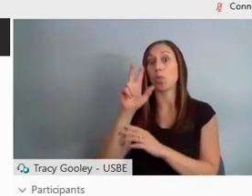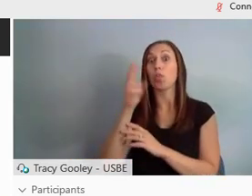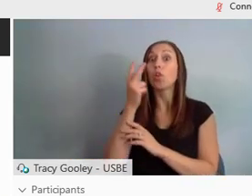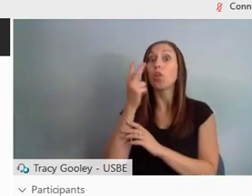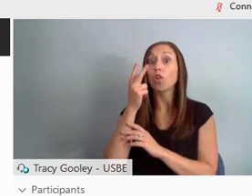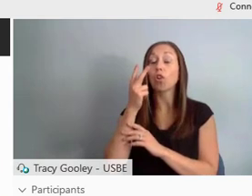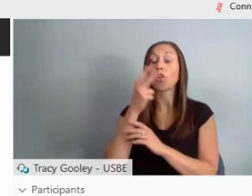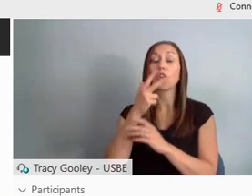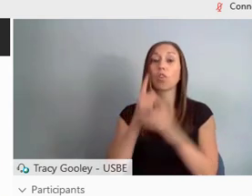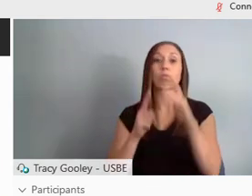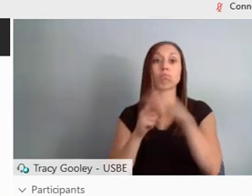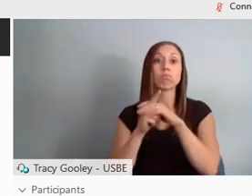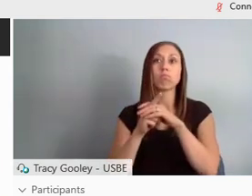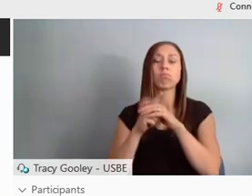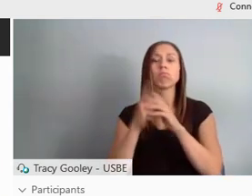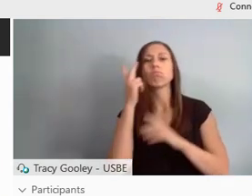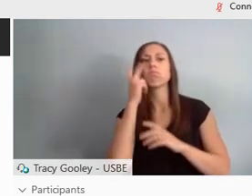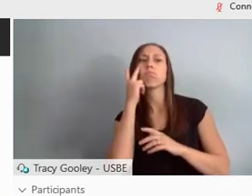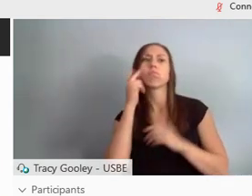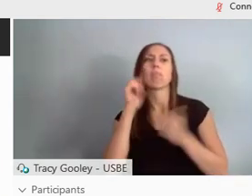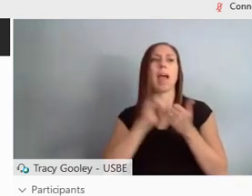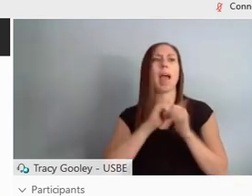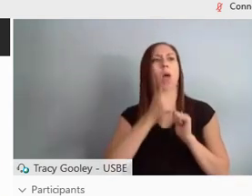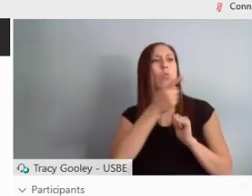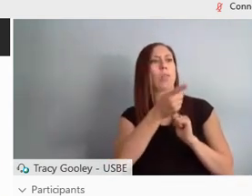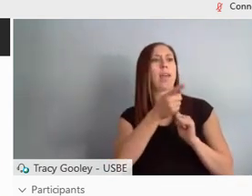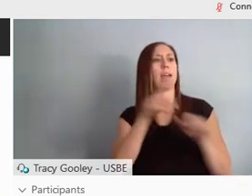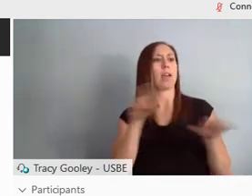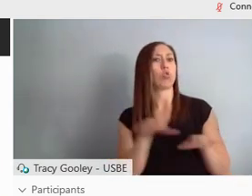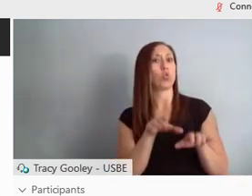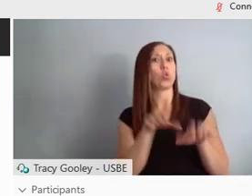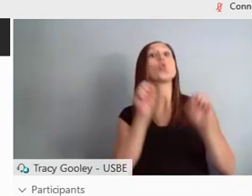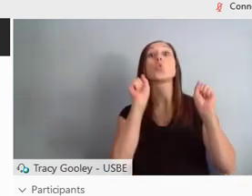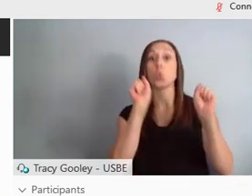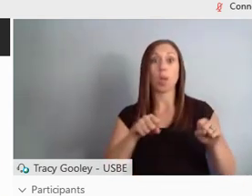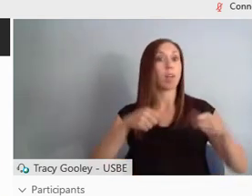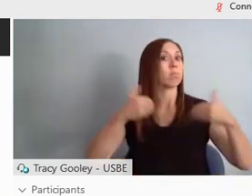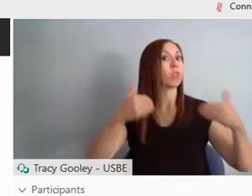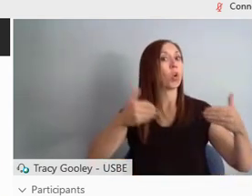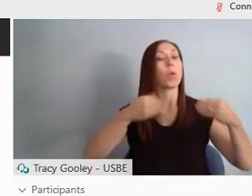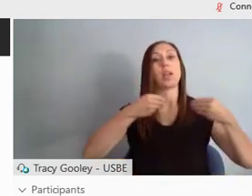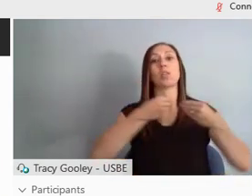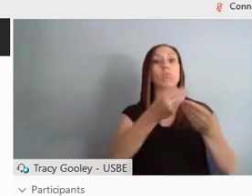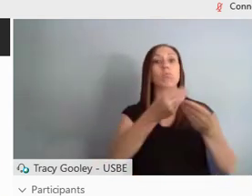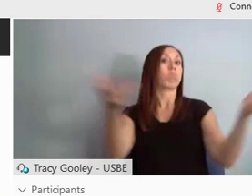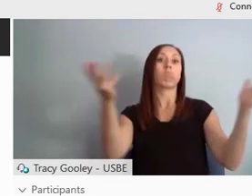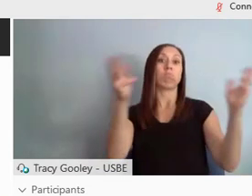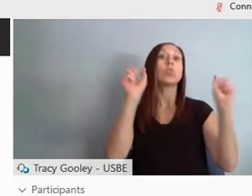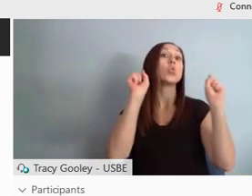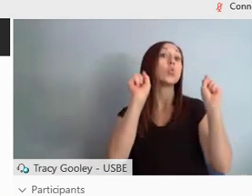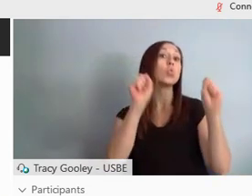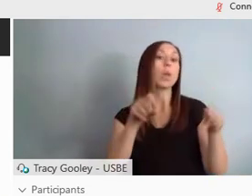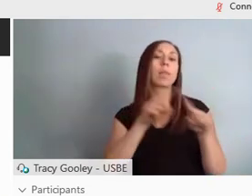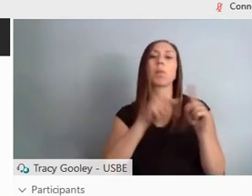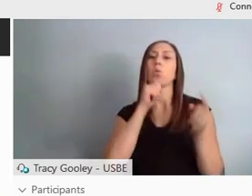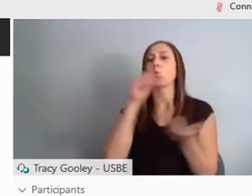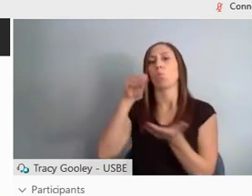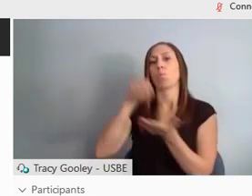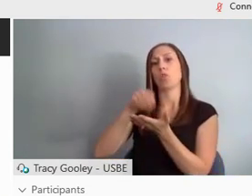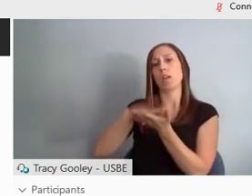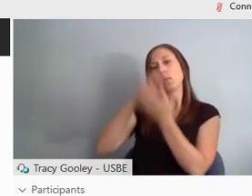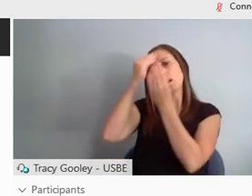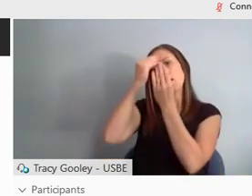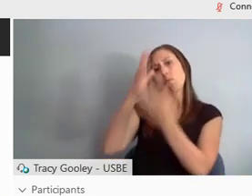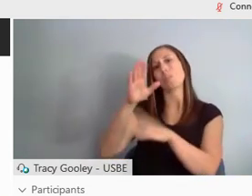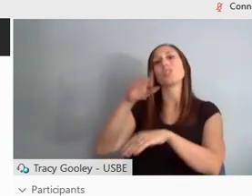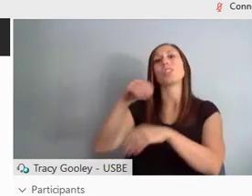see how they might have performed, you're more than welcome to administer the entry. You're just not going to record